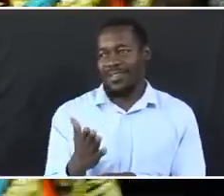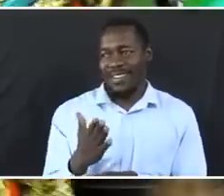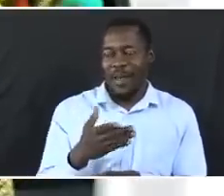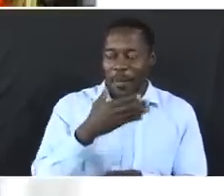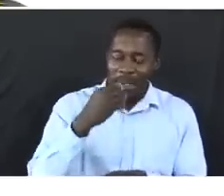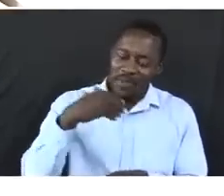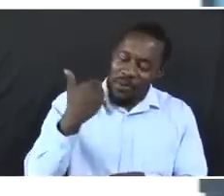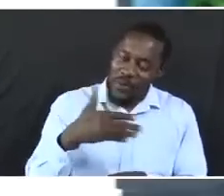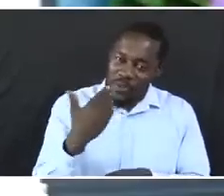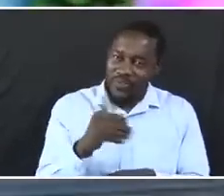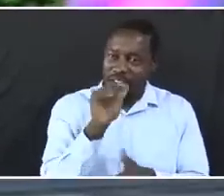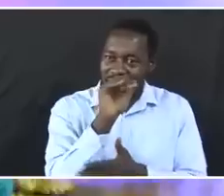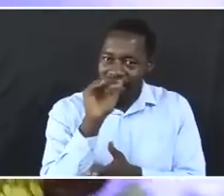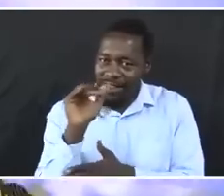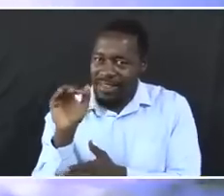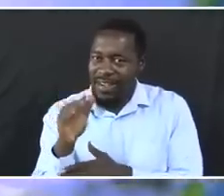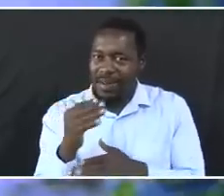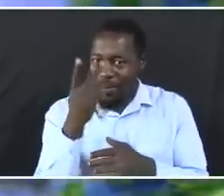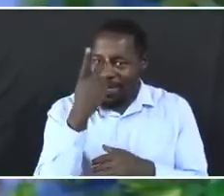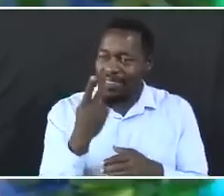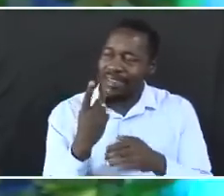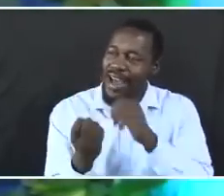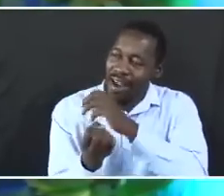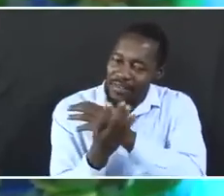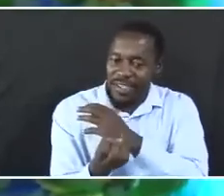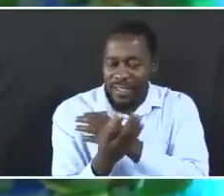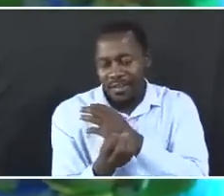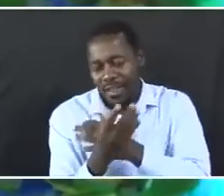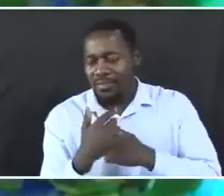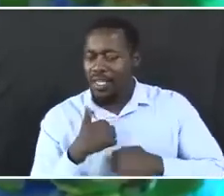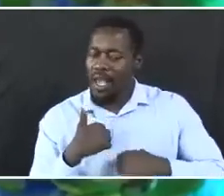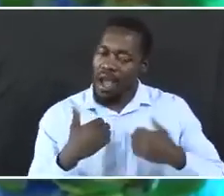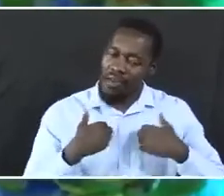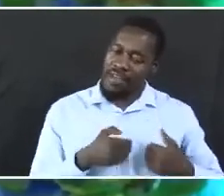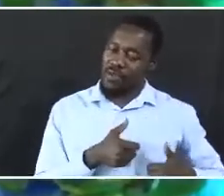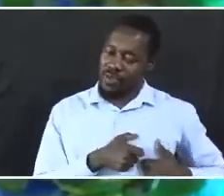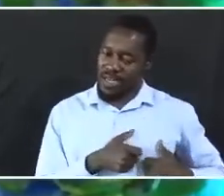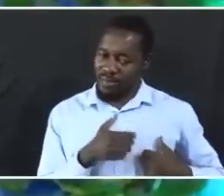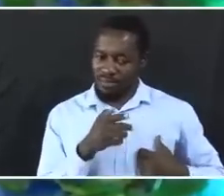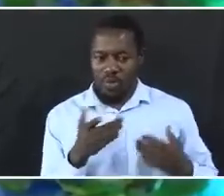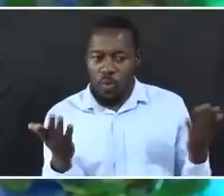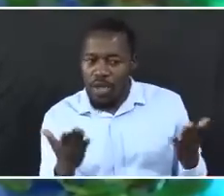out, where is this girl coming from? He's actually a daughter to your sister.